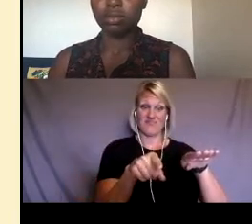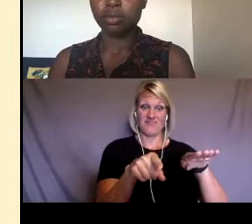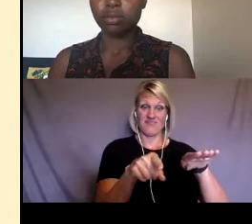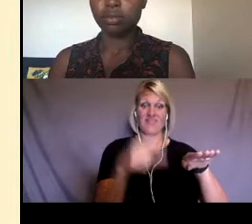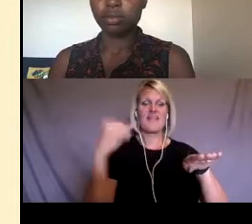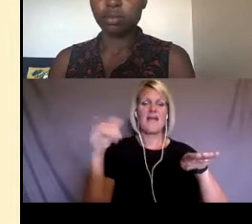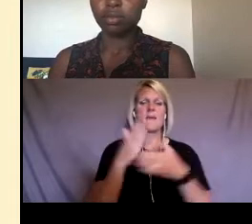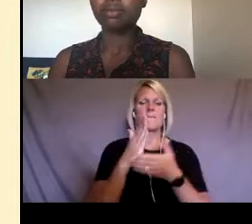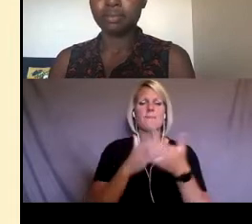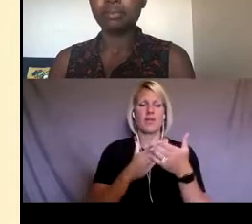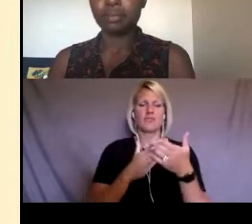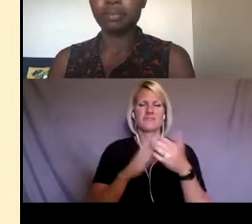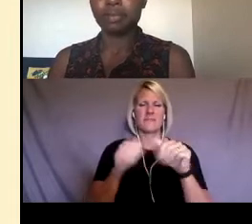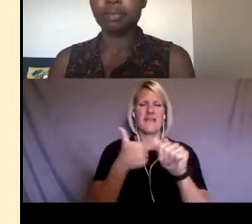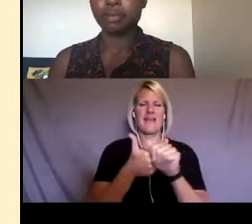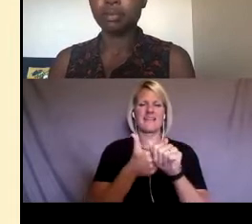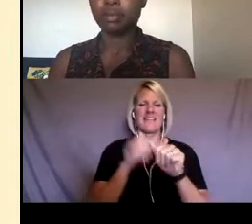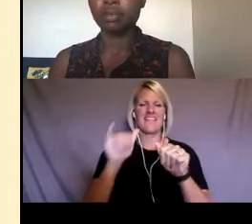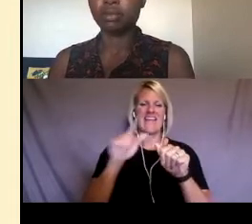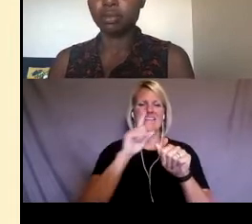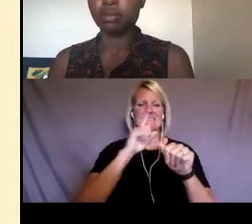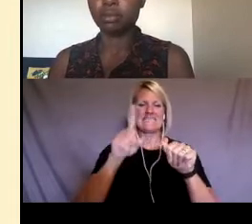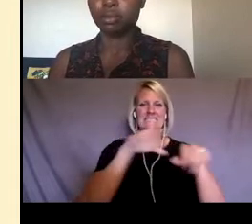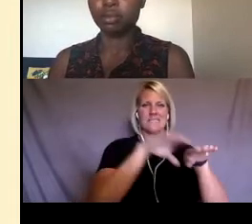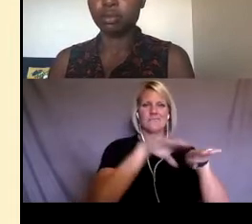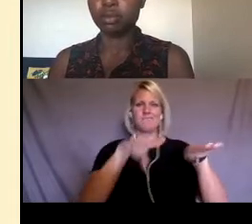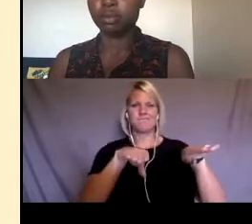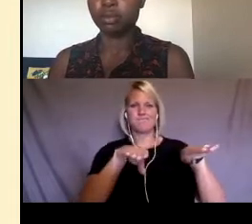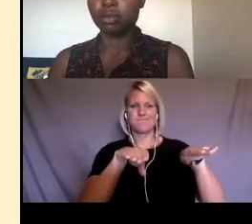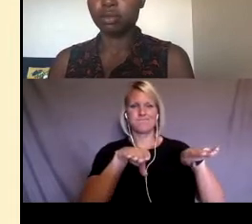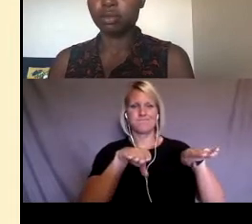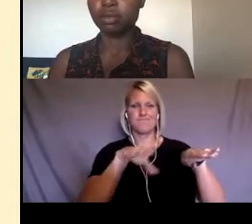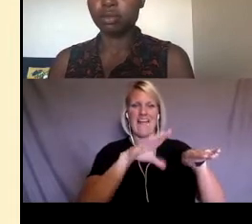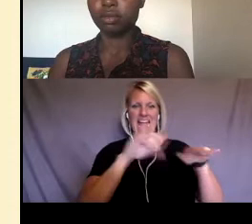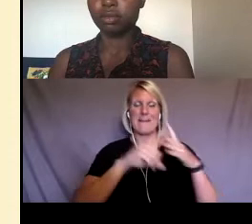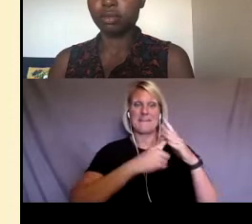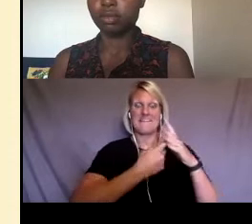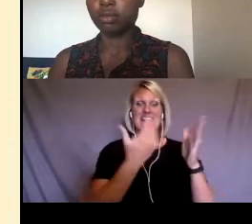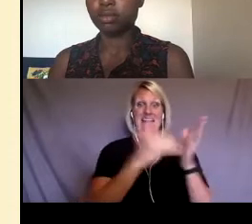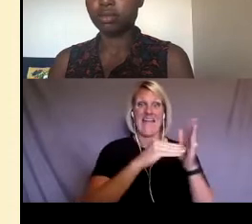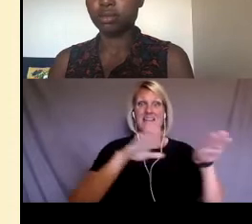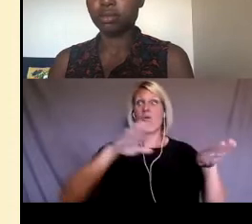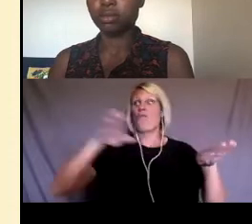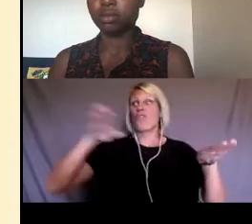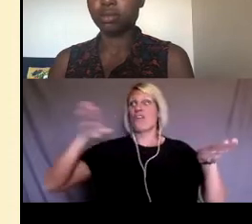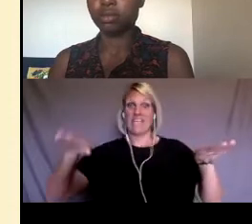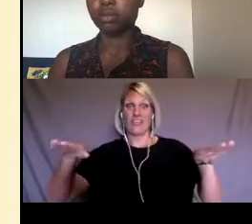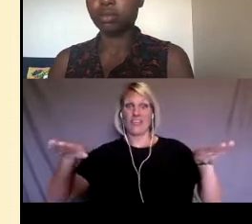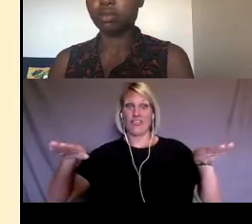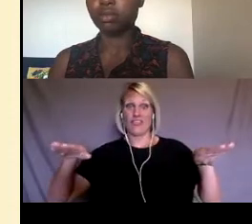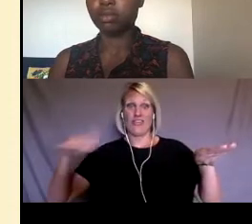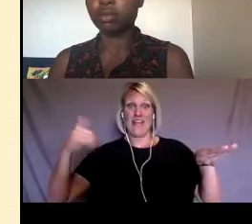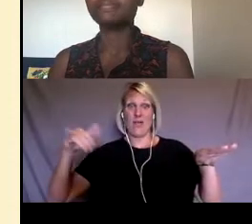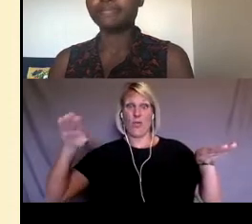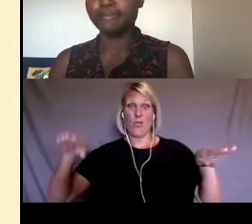that's behind them, and it begins again at the end of the white lines, which is the crosswalk, it actually